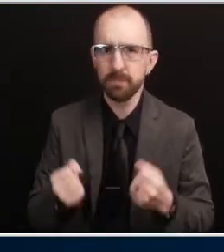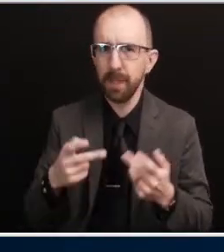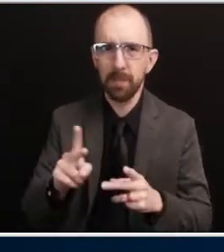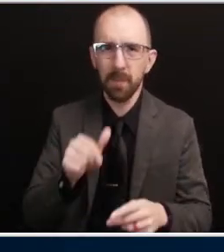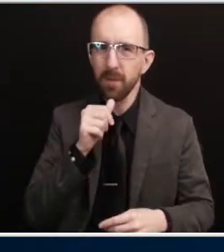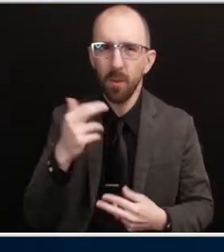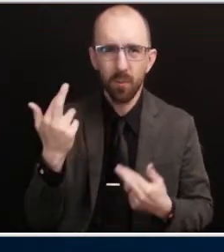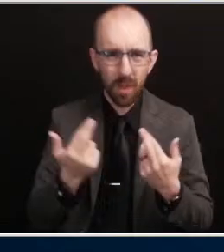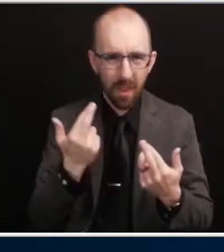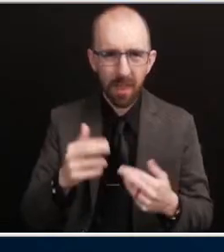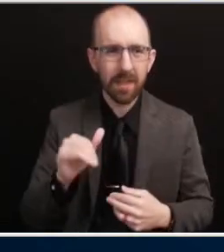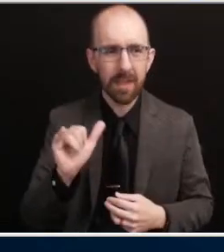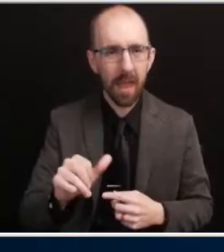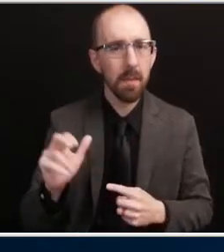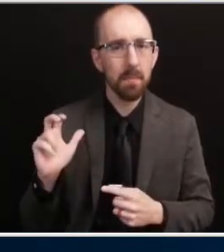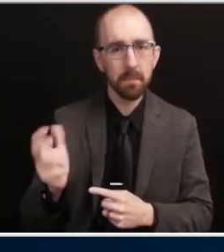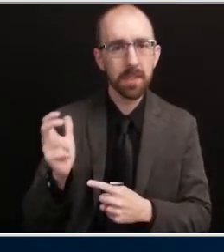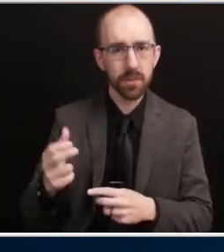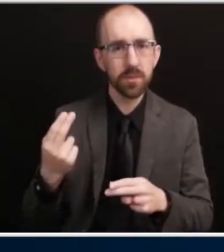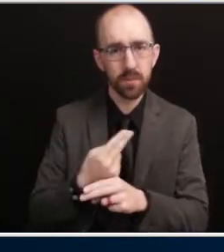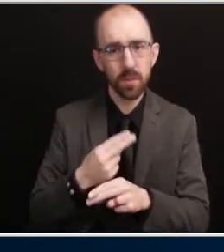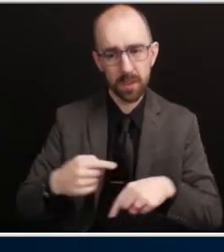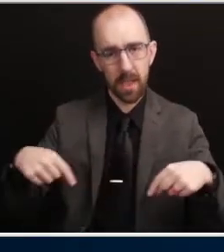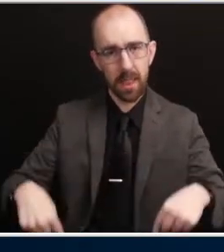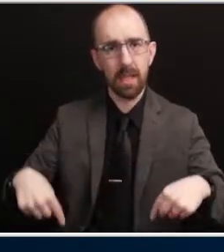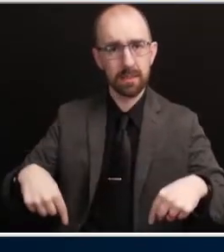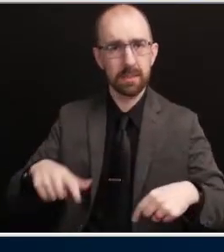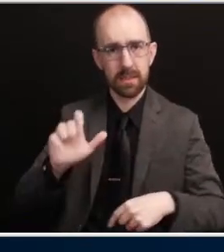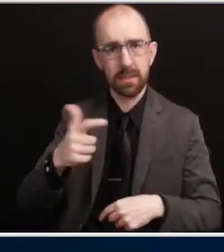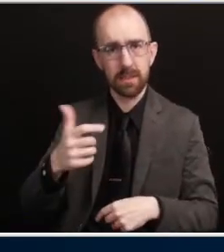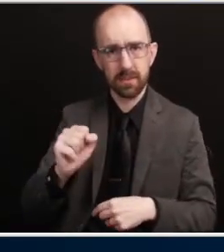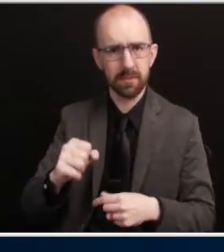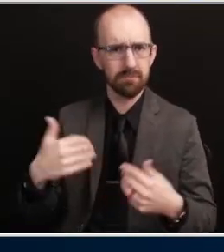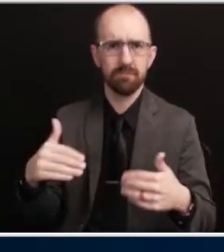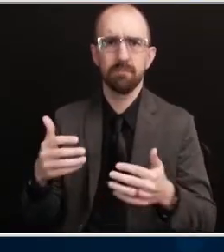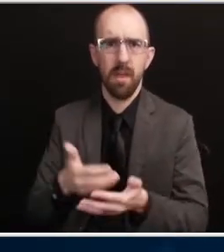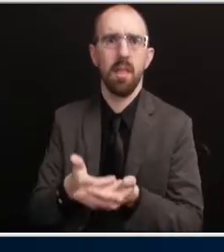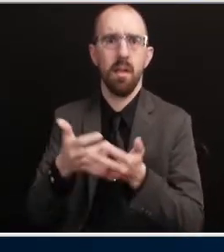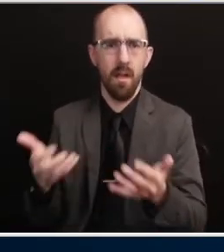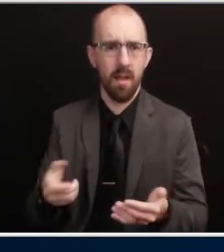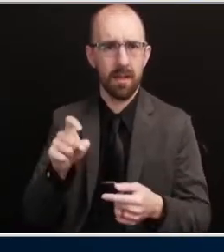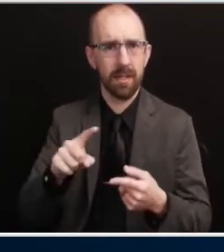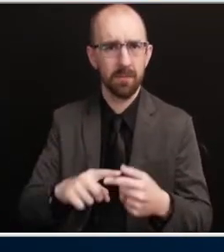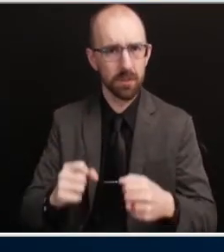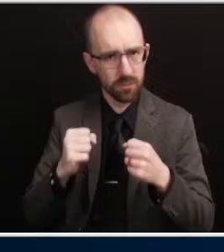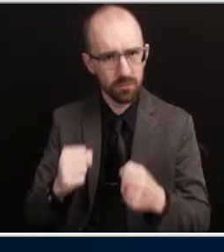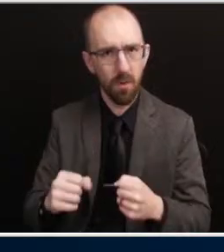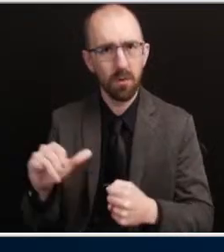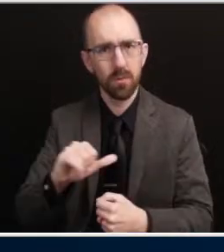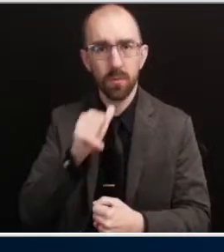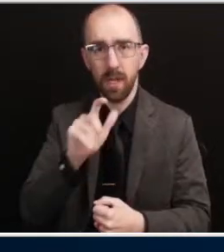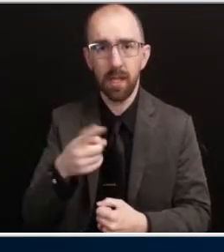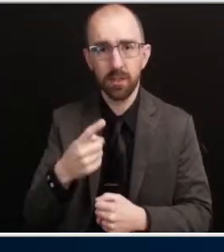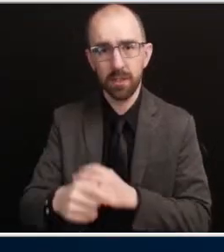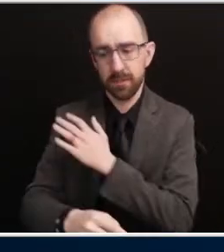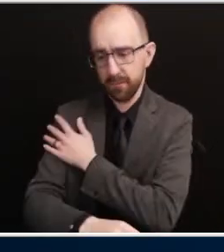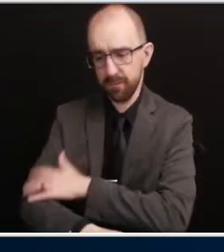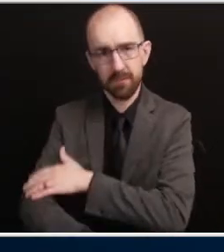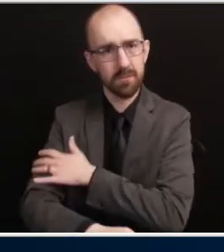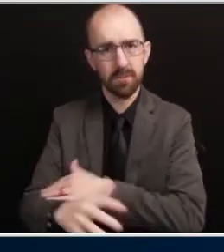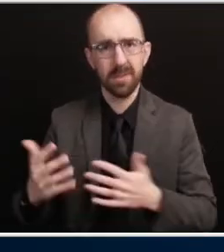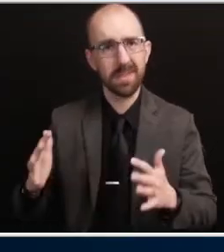that, pitchers use their legs tremendously, and they need to be strong. It's not just all about the arm, of course.